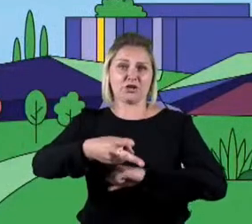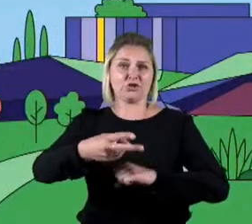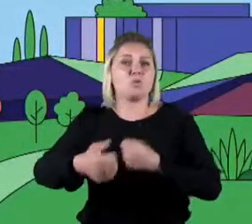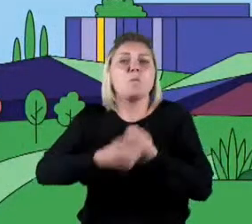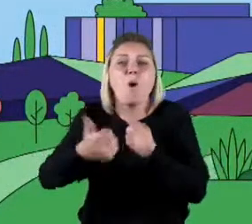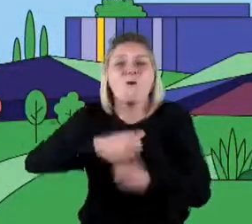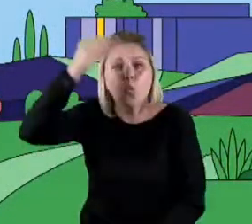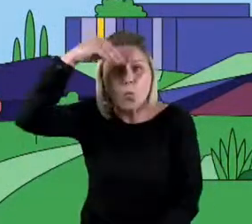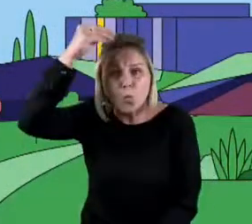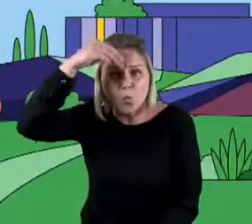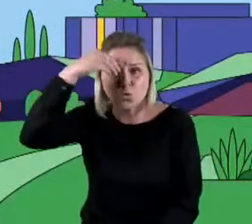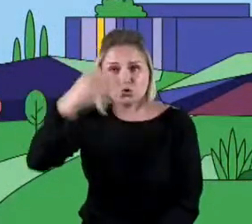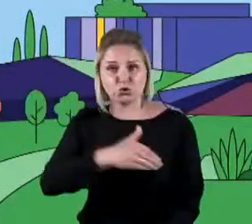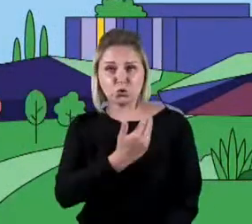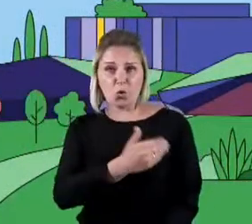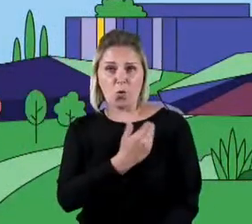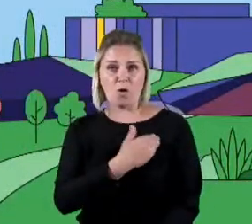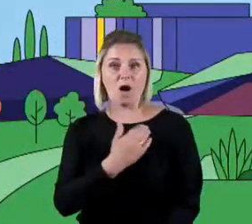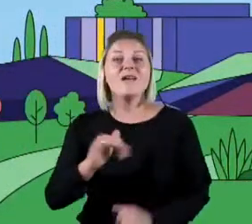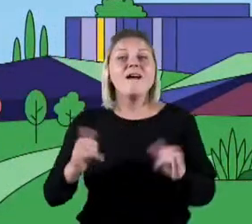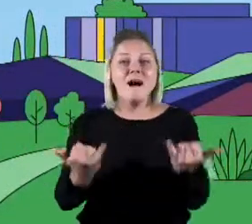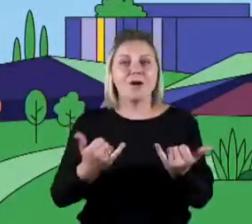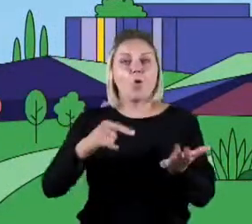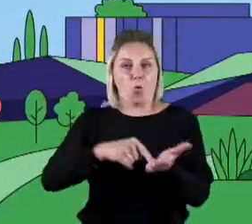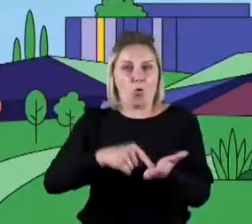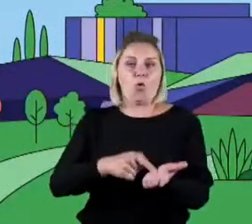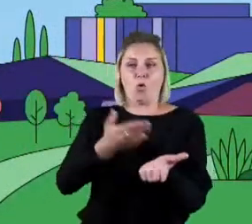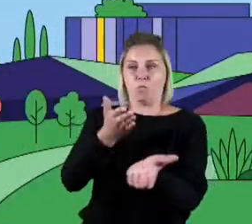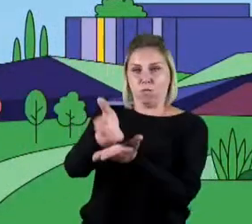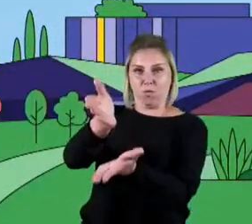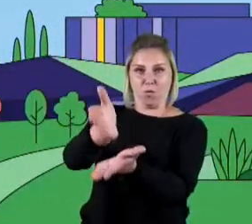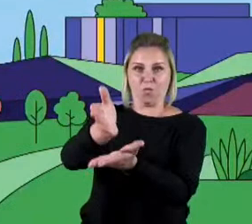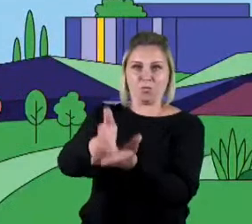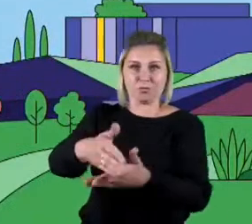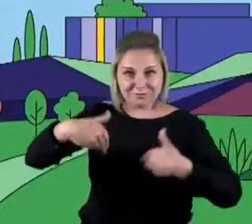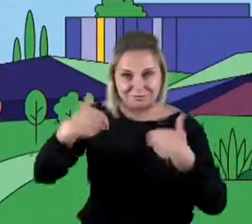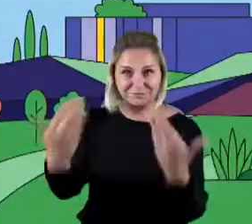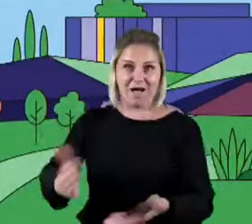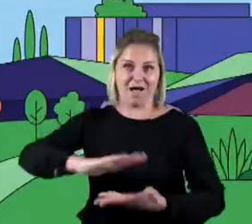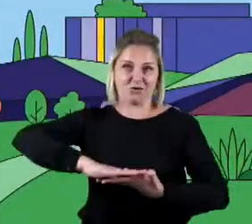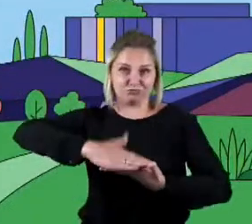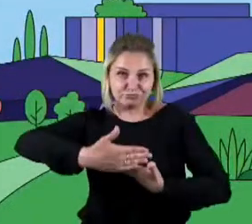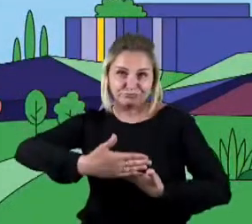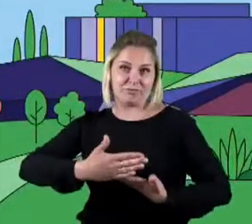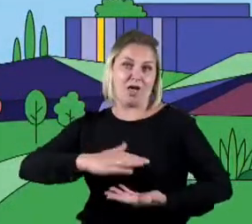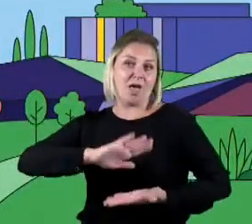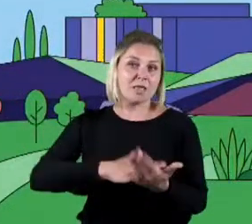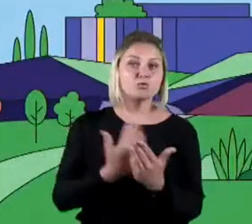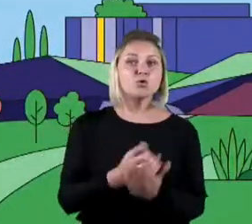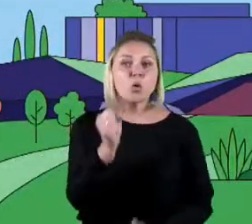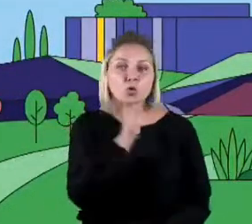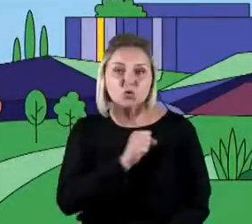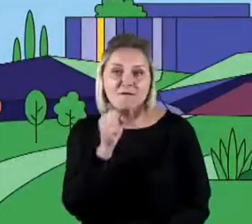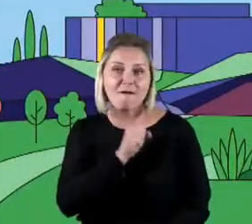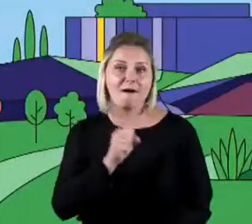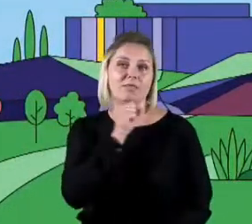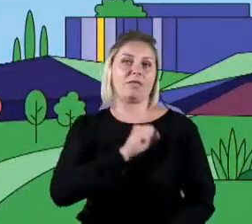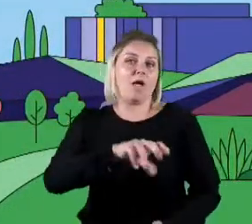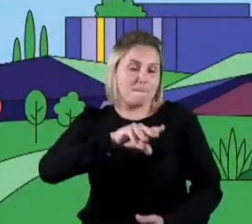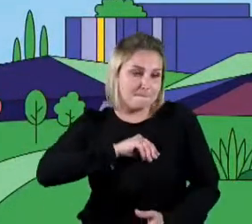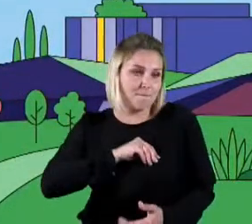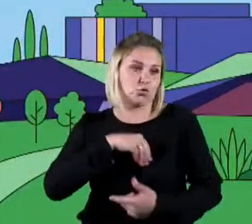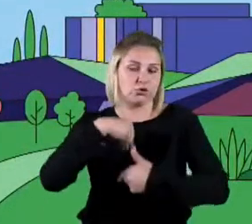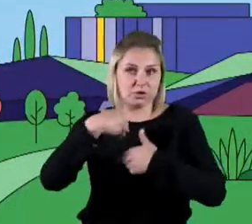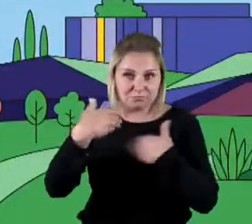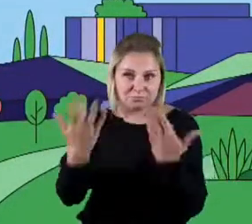providing them with any devices that we can buy secondhand, provide them with the data plan, and creating a place